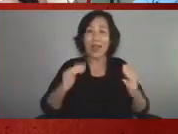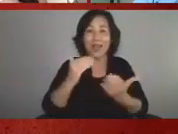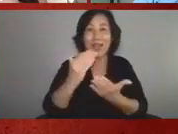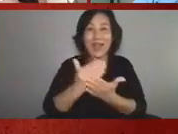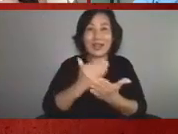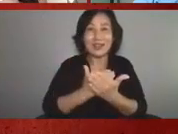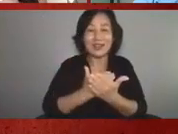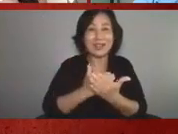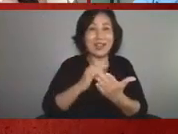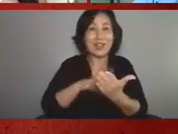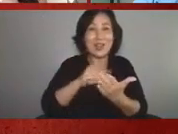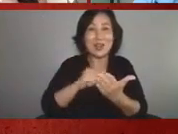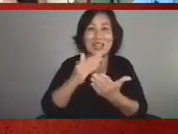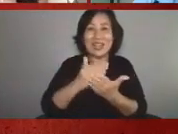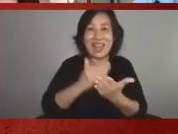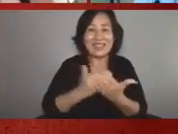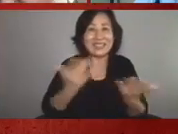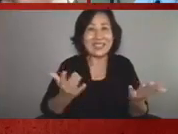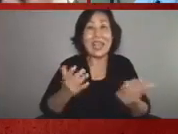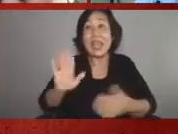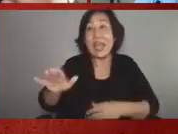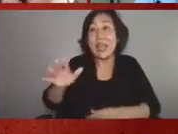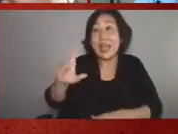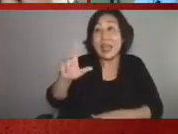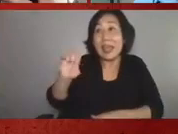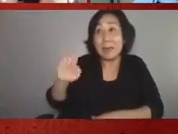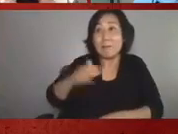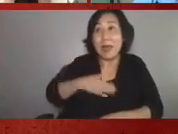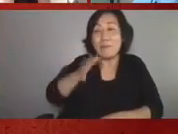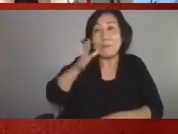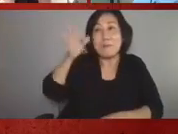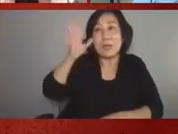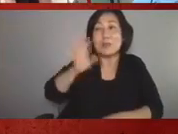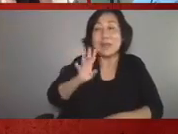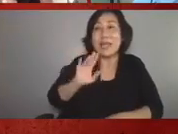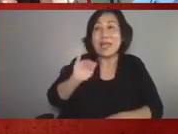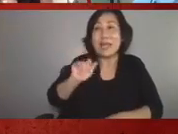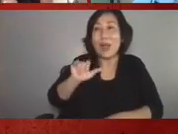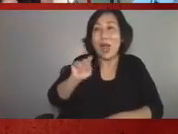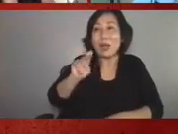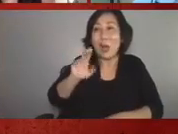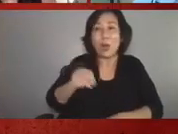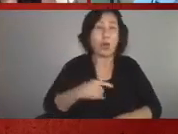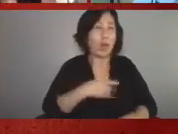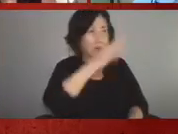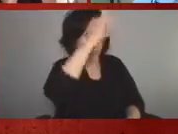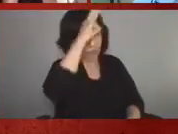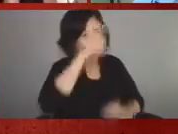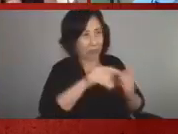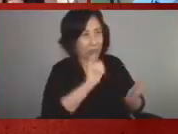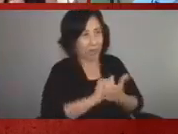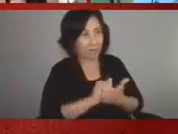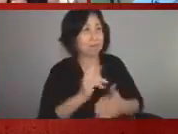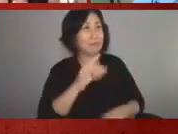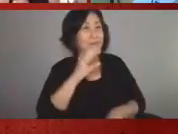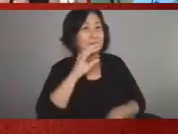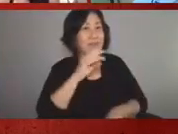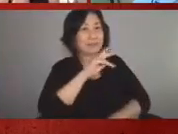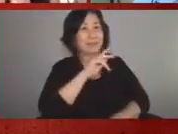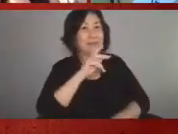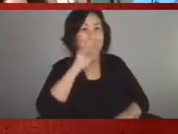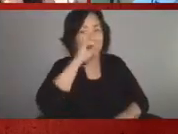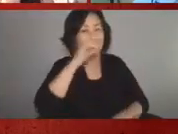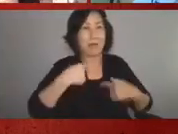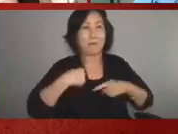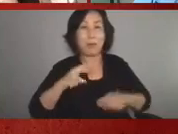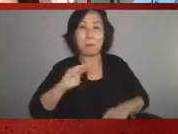my parents are Ilocano. Okay, I know nothing about that dialect at all. I'm from